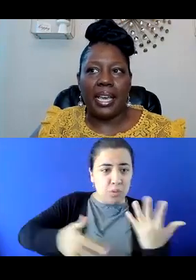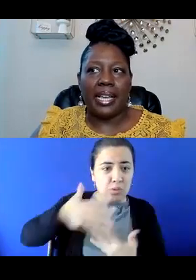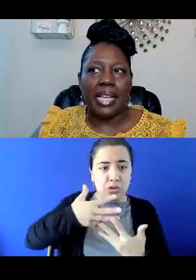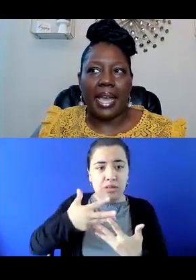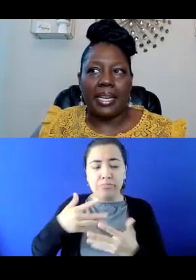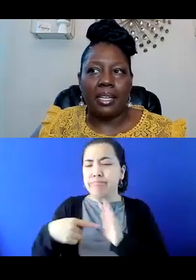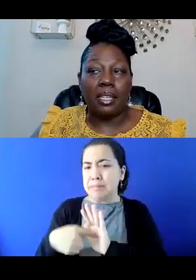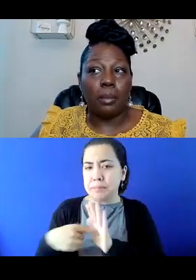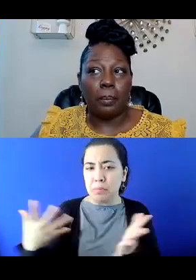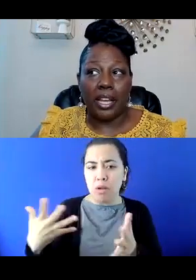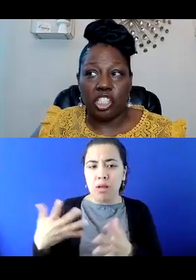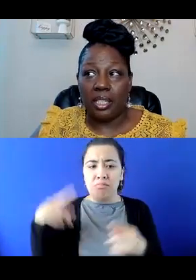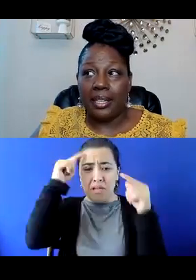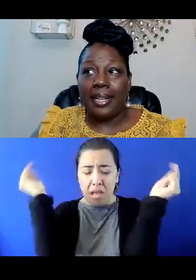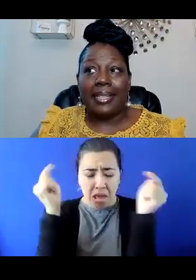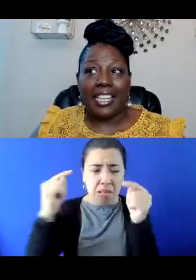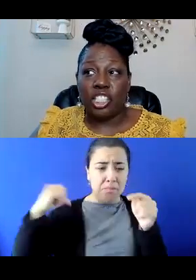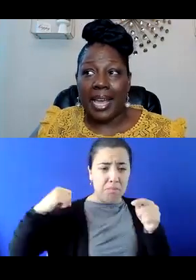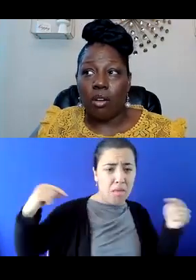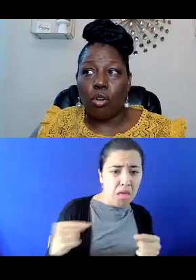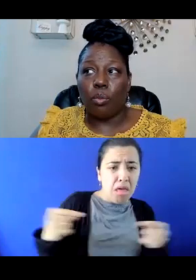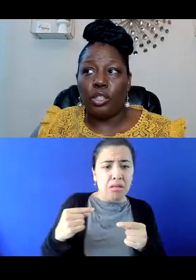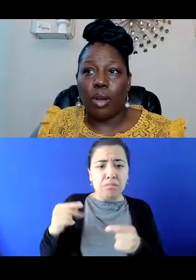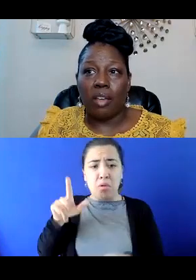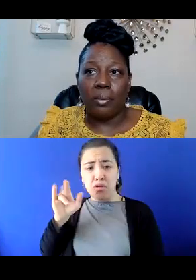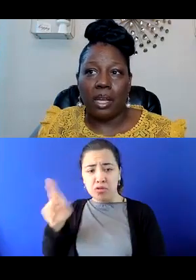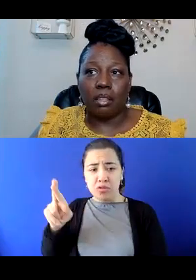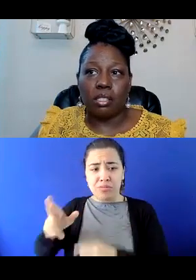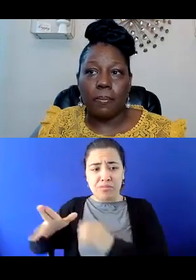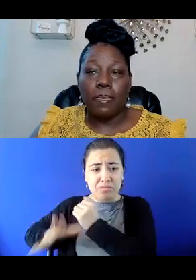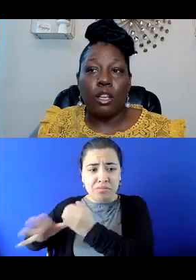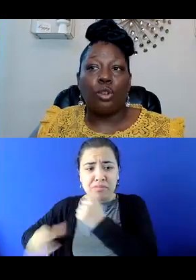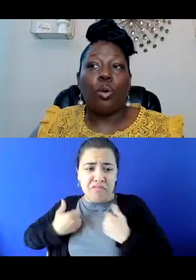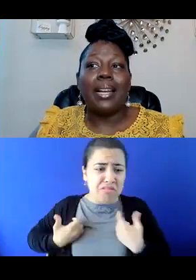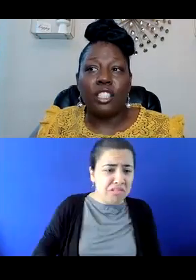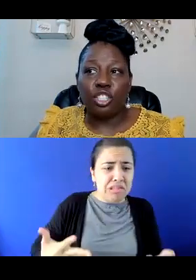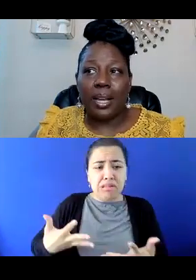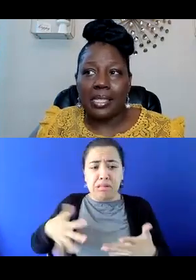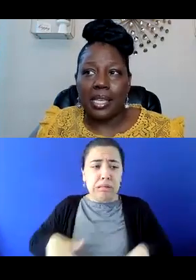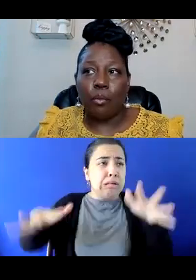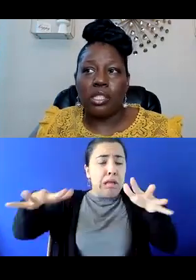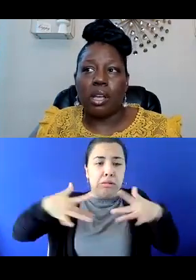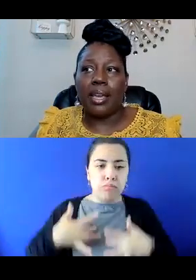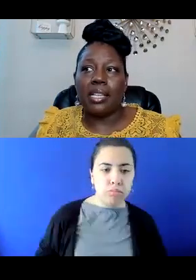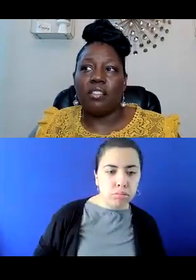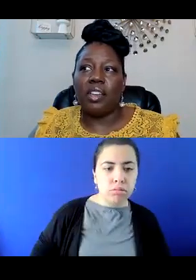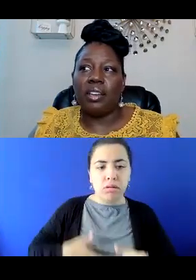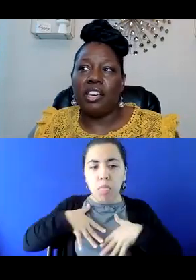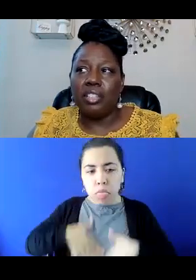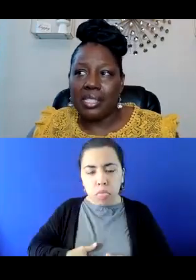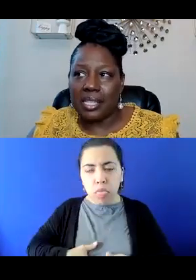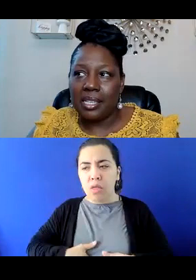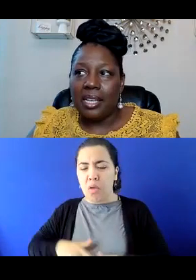fatigue, anxiety, depression, lashing out, or withdrawing from others. Chronic distress can result in